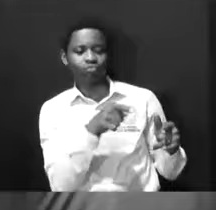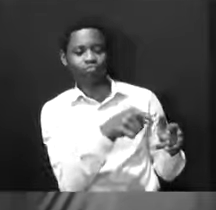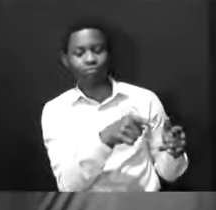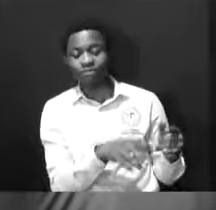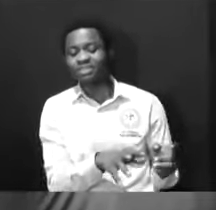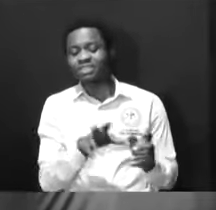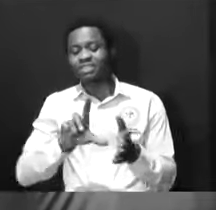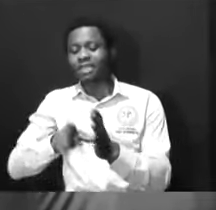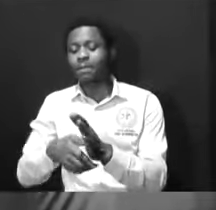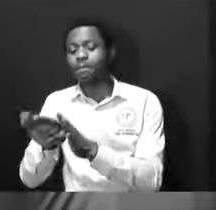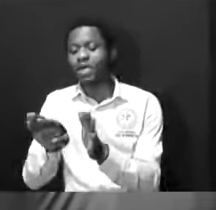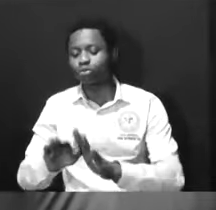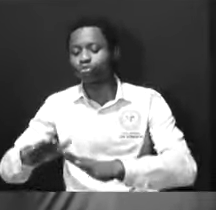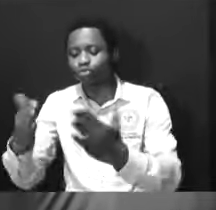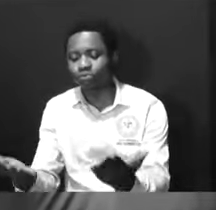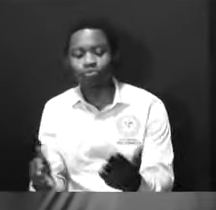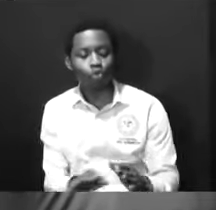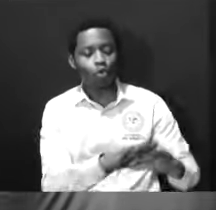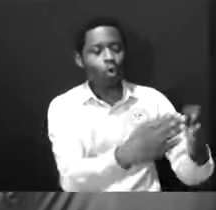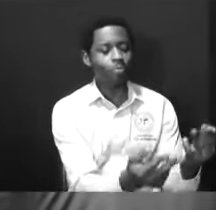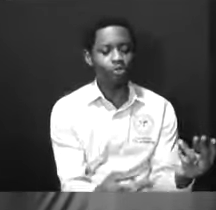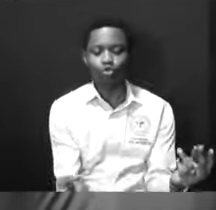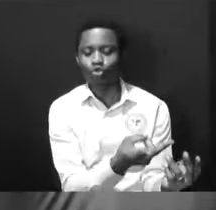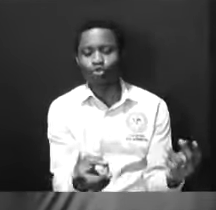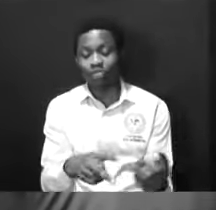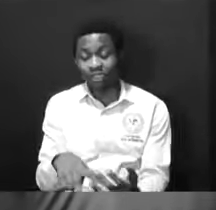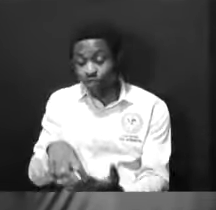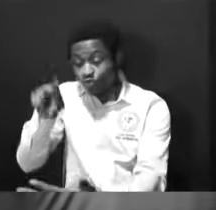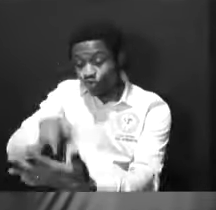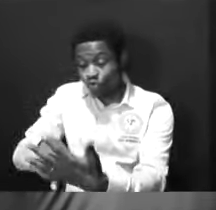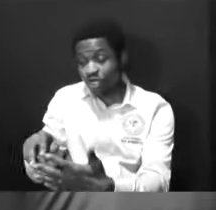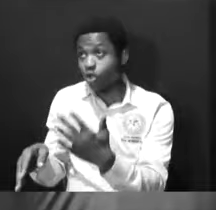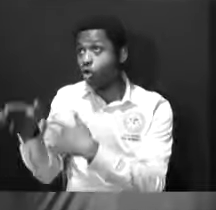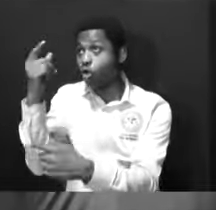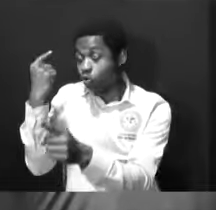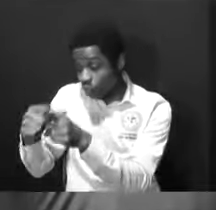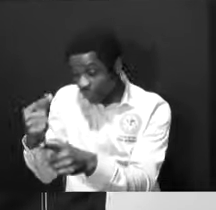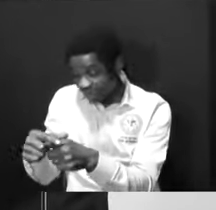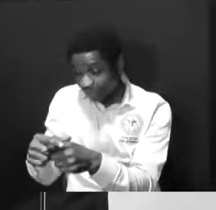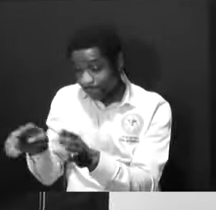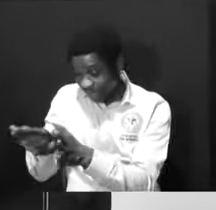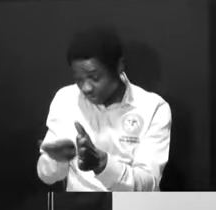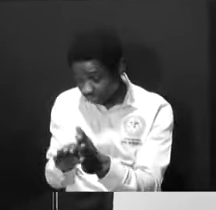word of God, listening to it, and then pay attention to your heart as well.